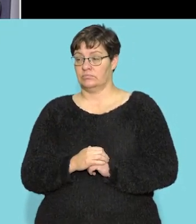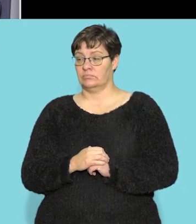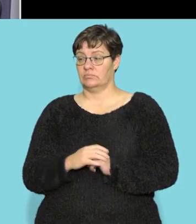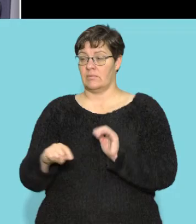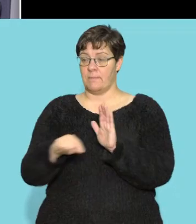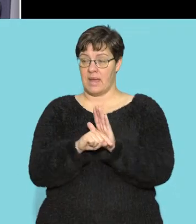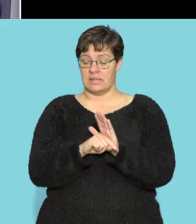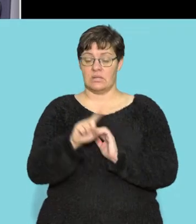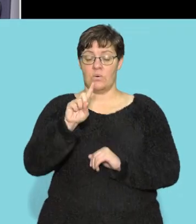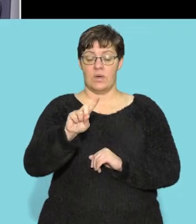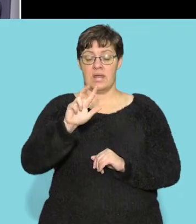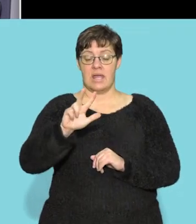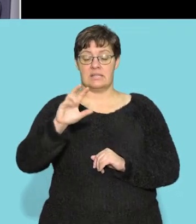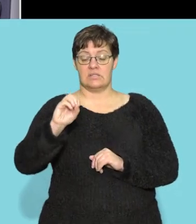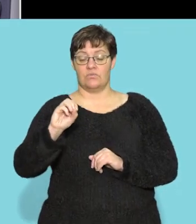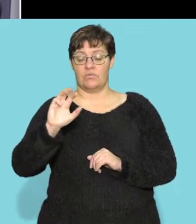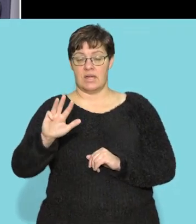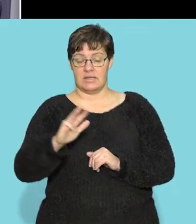minus